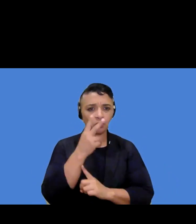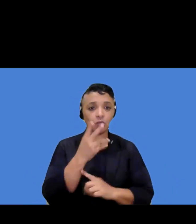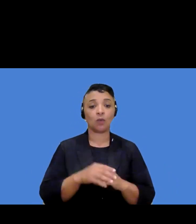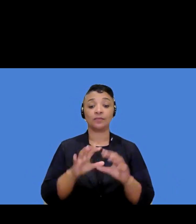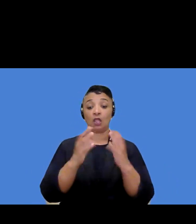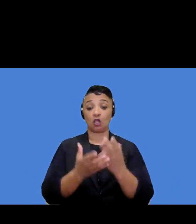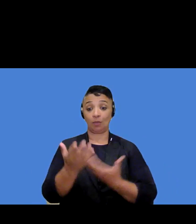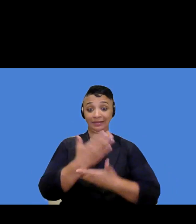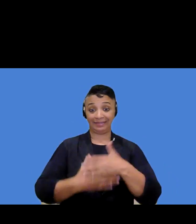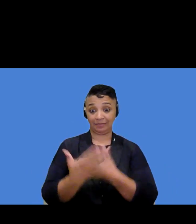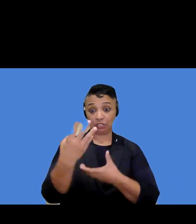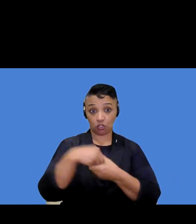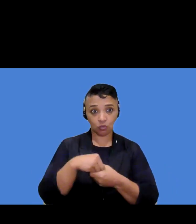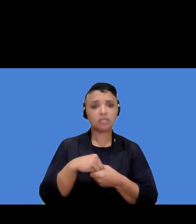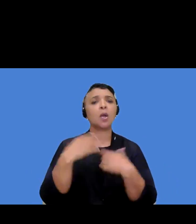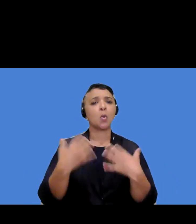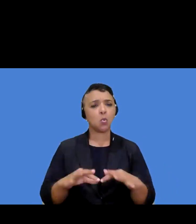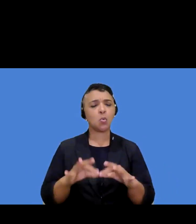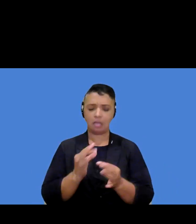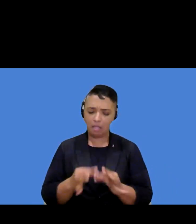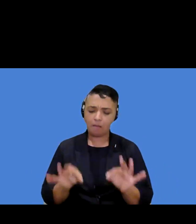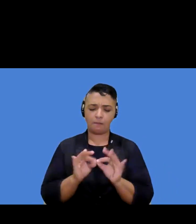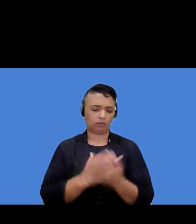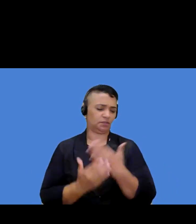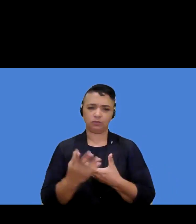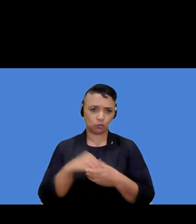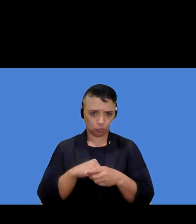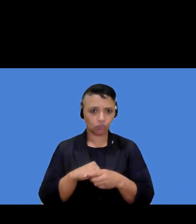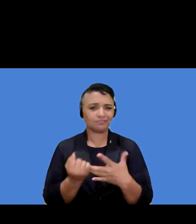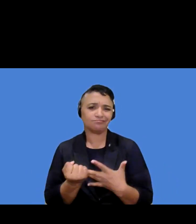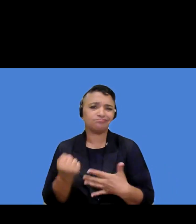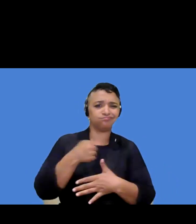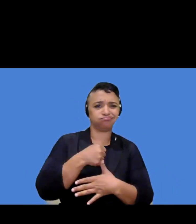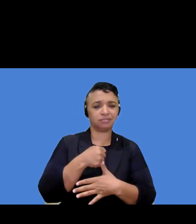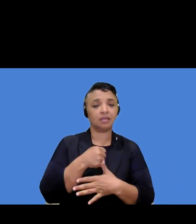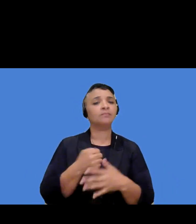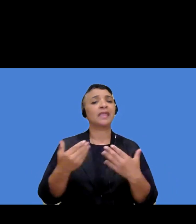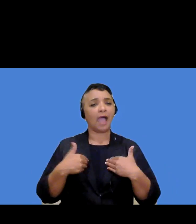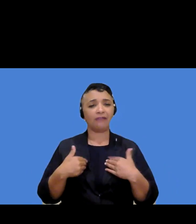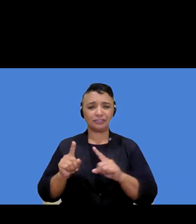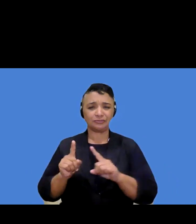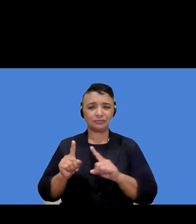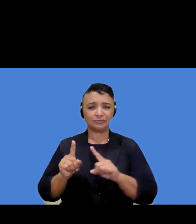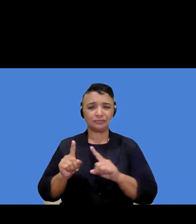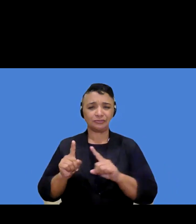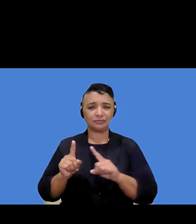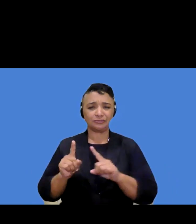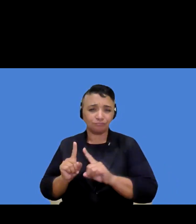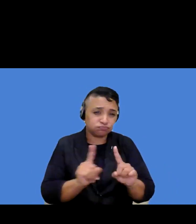world. It is a mechanism that brings together a wide varieties of